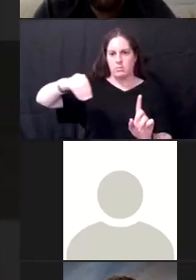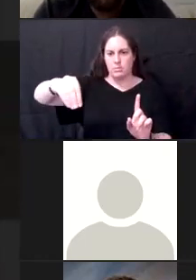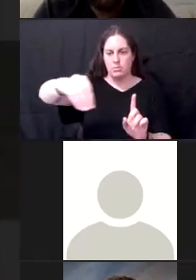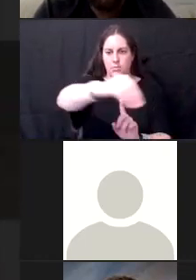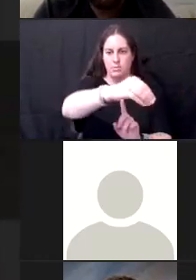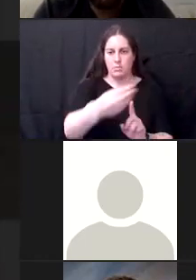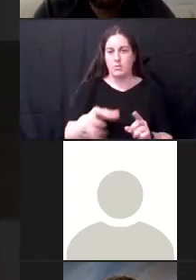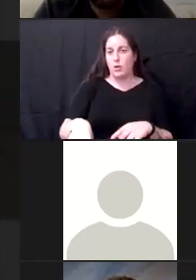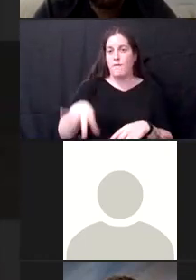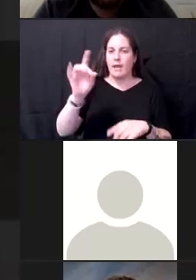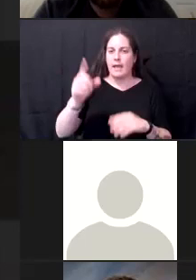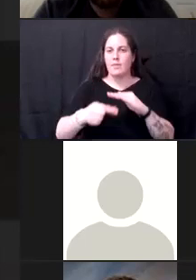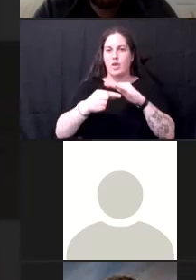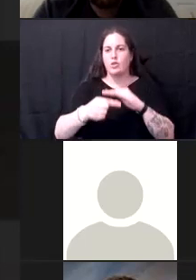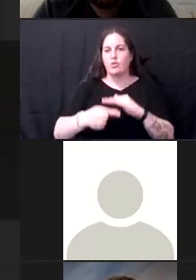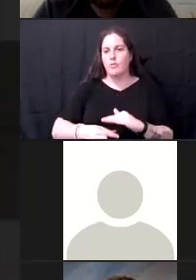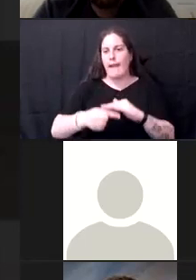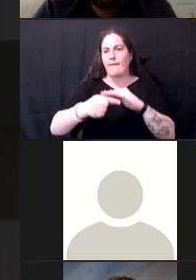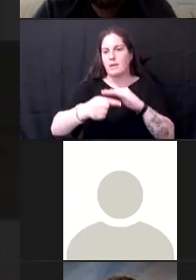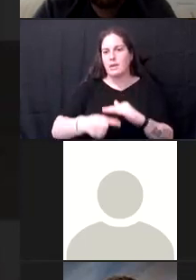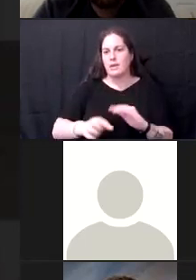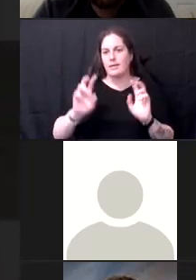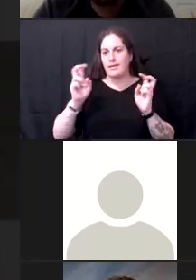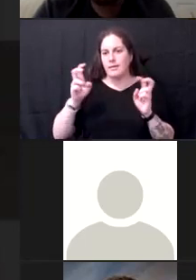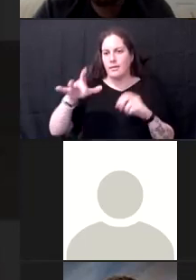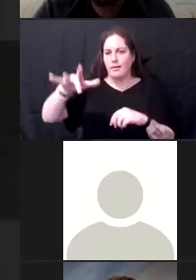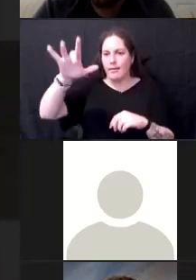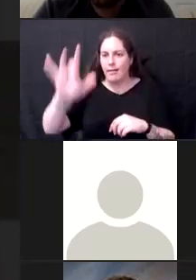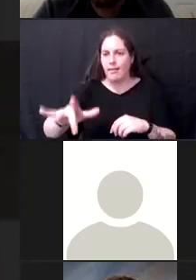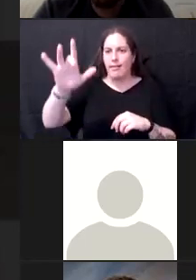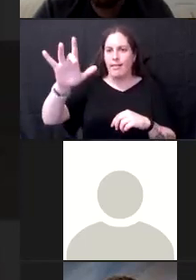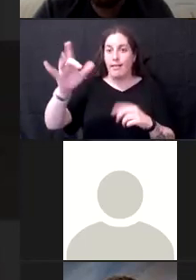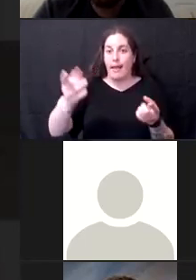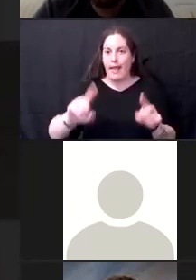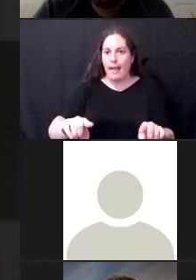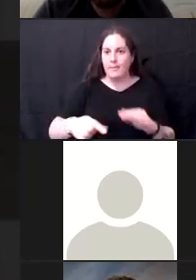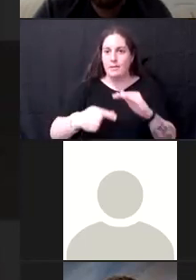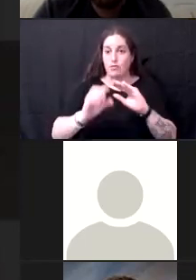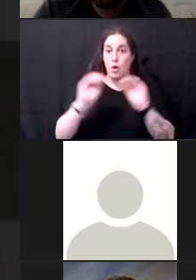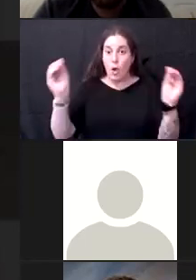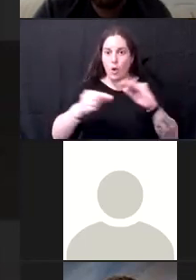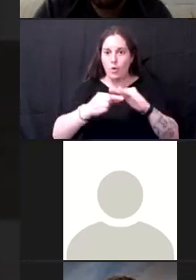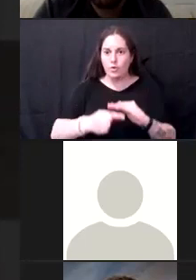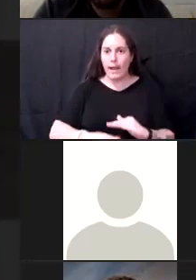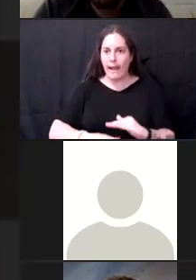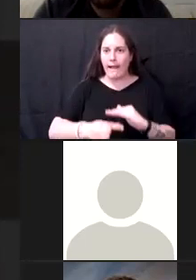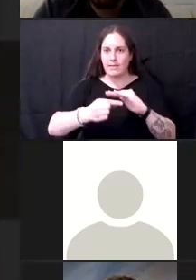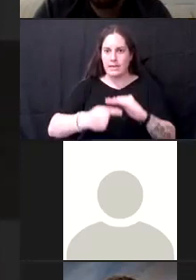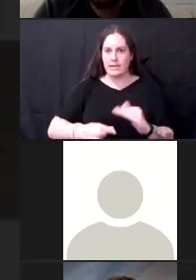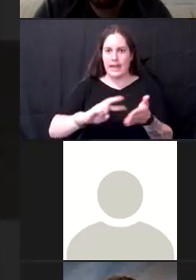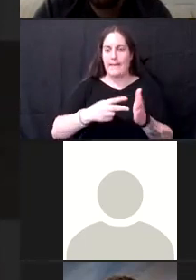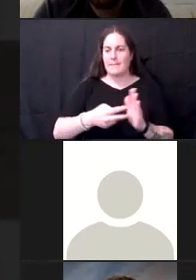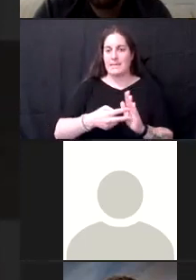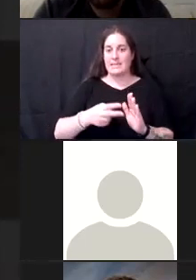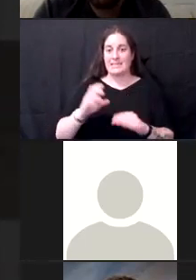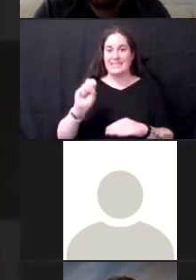button or the gravity switch and turns gravity off, then these objects, these satellites aren't going to be able